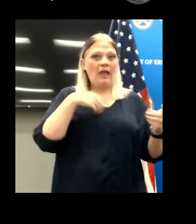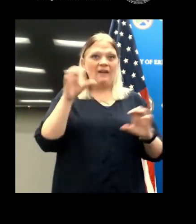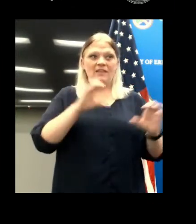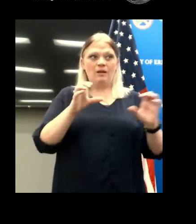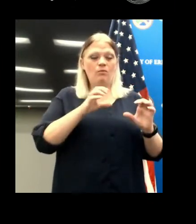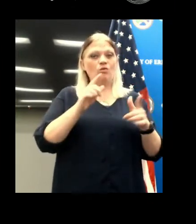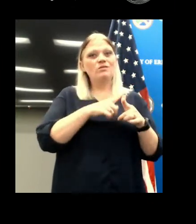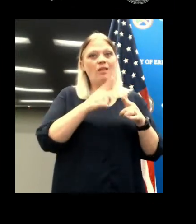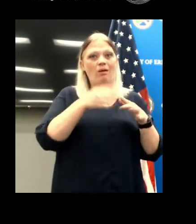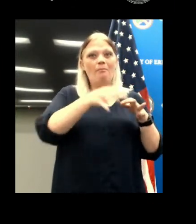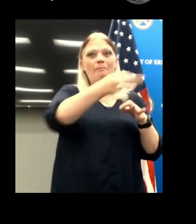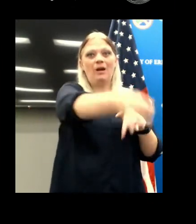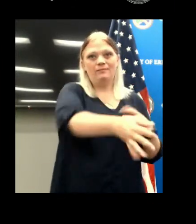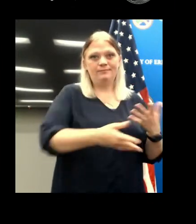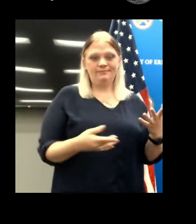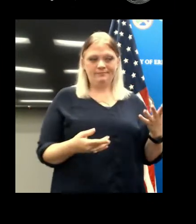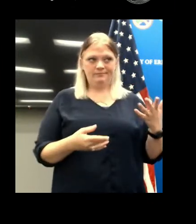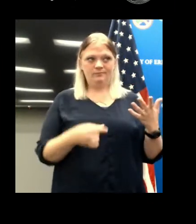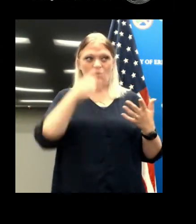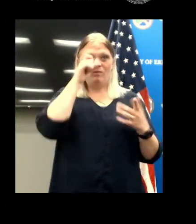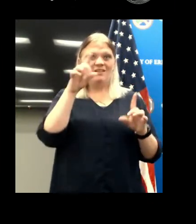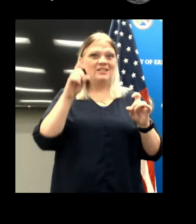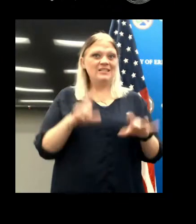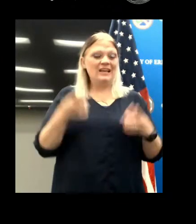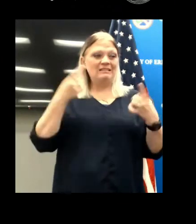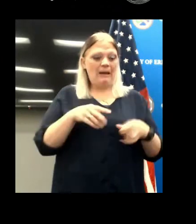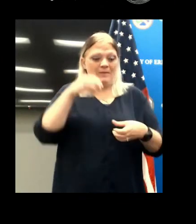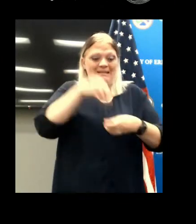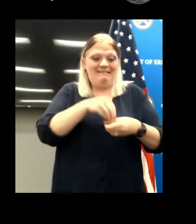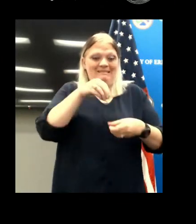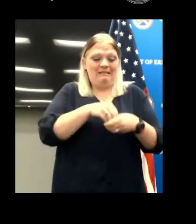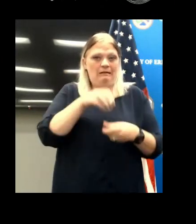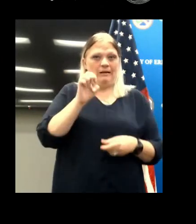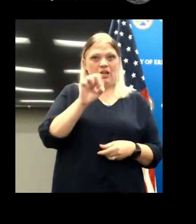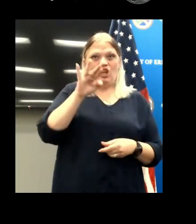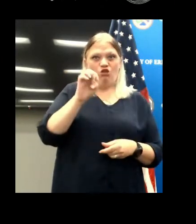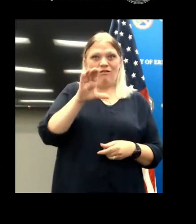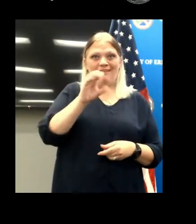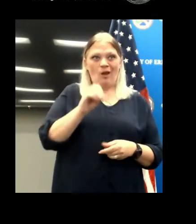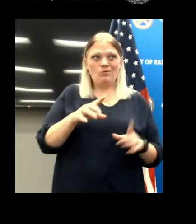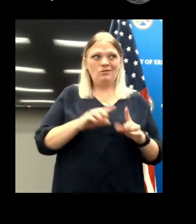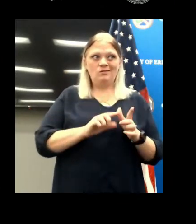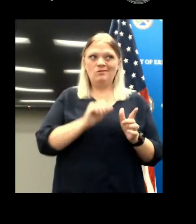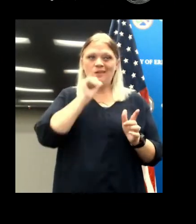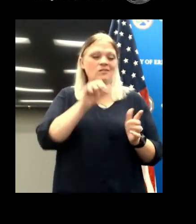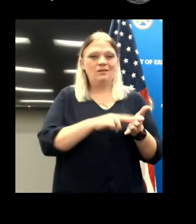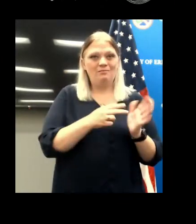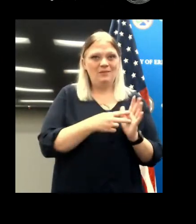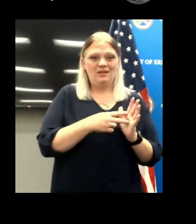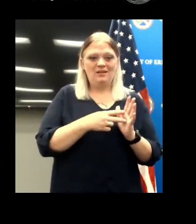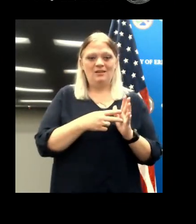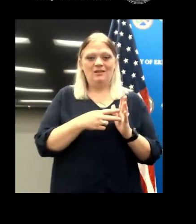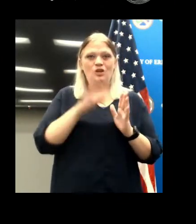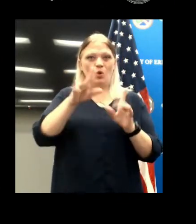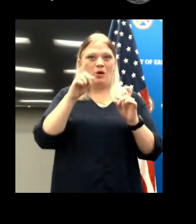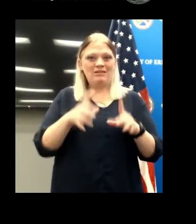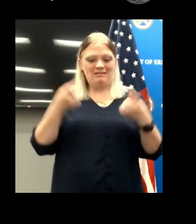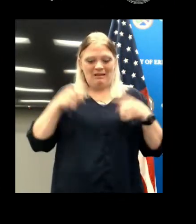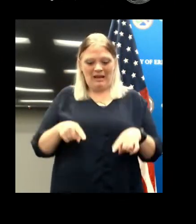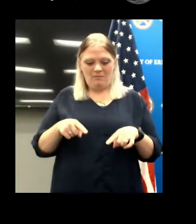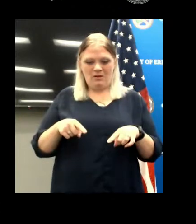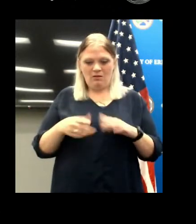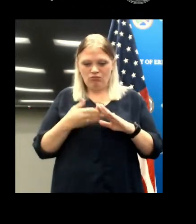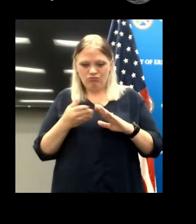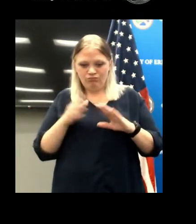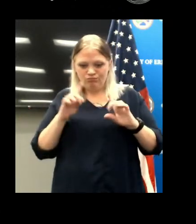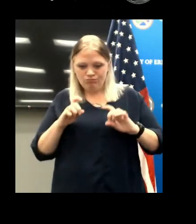everything's delayed. So just because you got your test done in Erie County doesn't mean you had your test done and analyzed